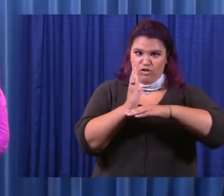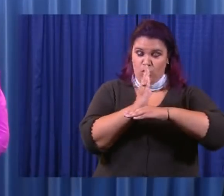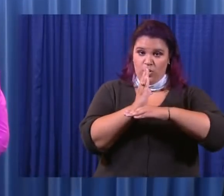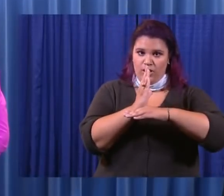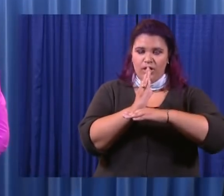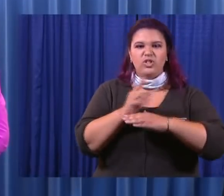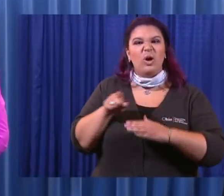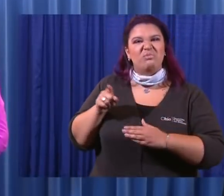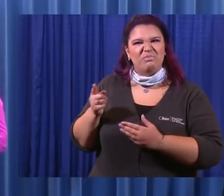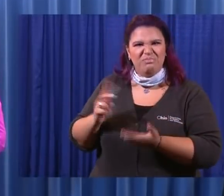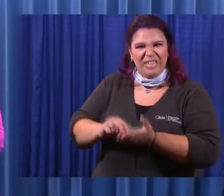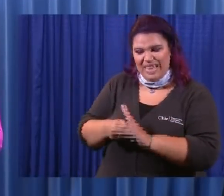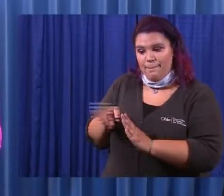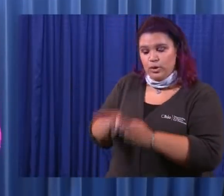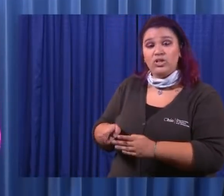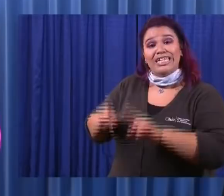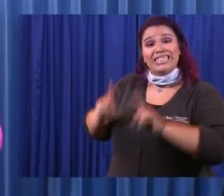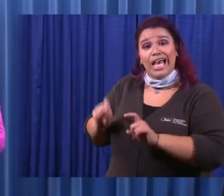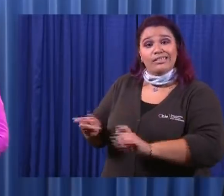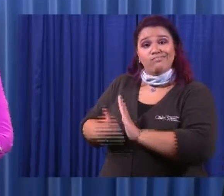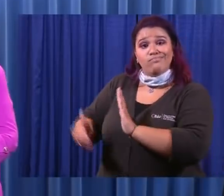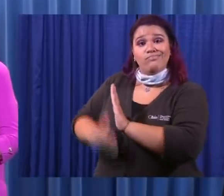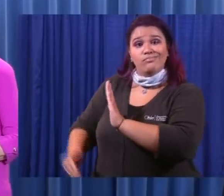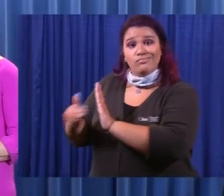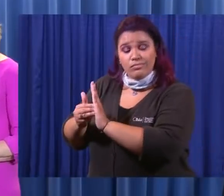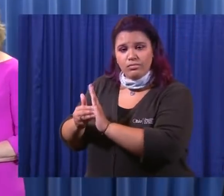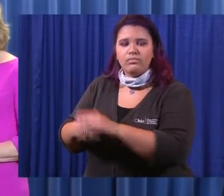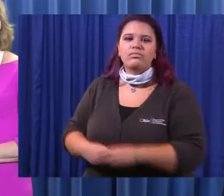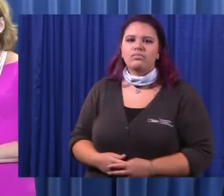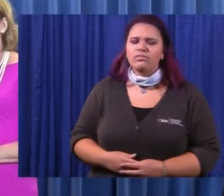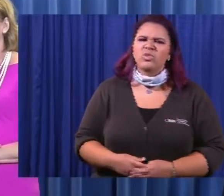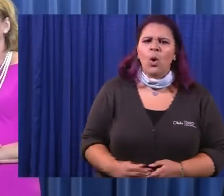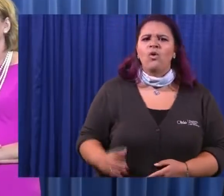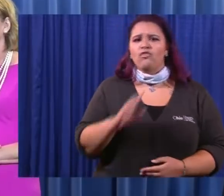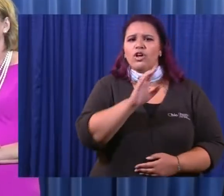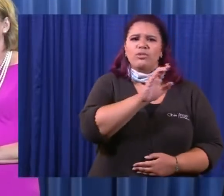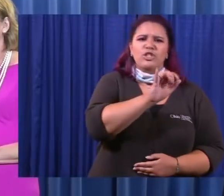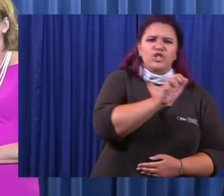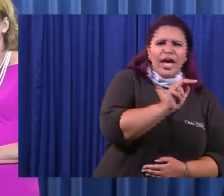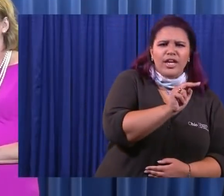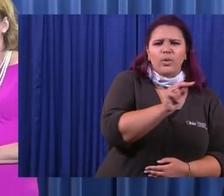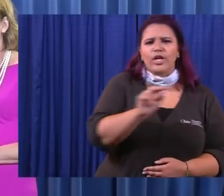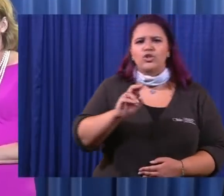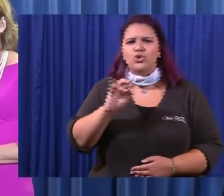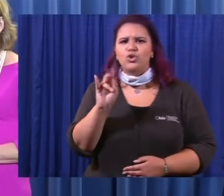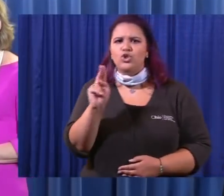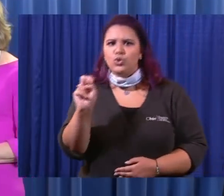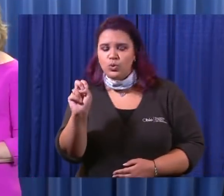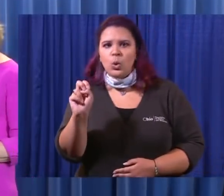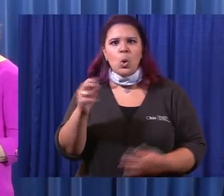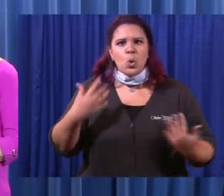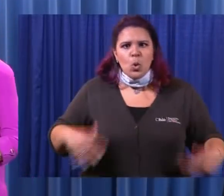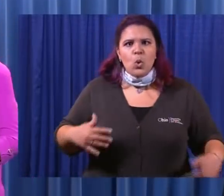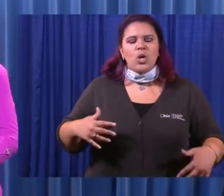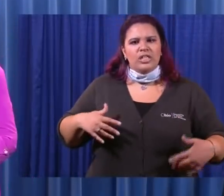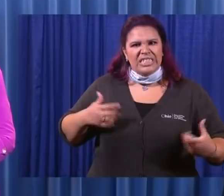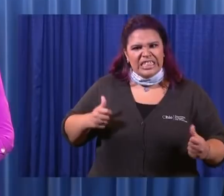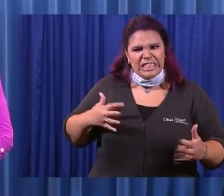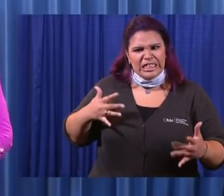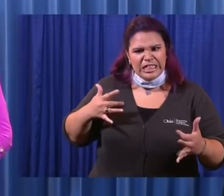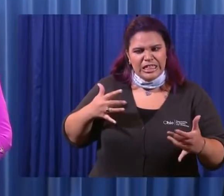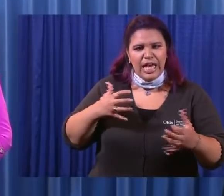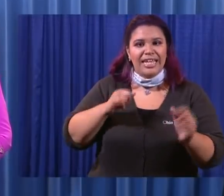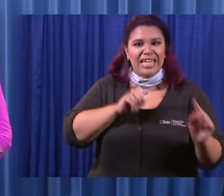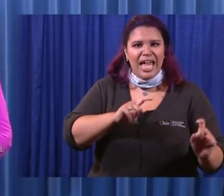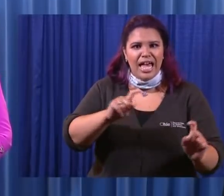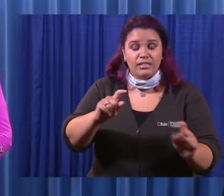that can stretch from January to June and are backfilled. We also know that other states are separating out antibody testing results from reported